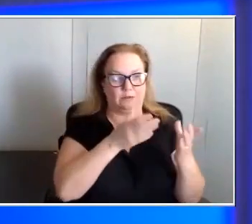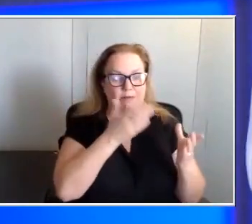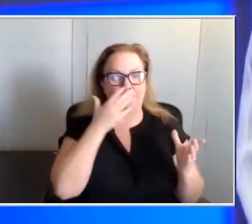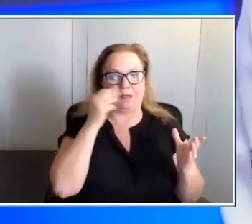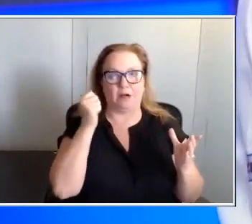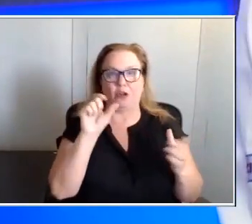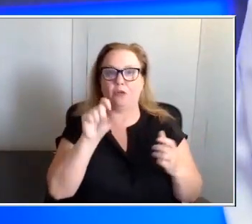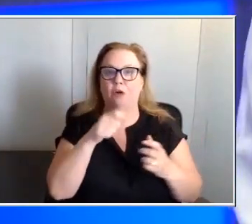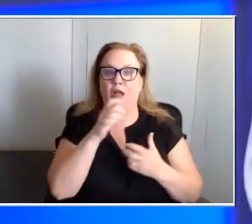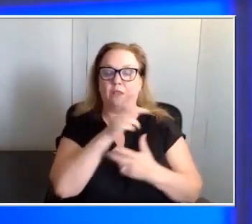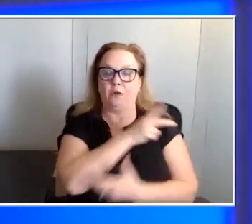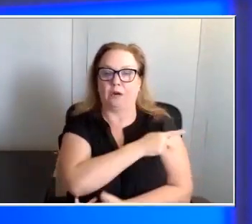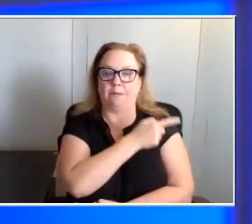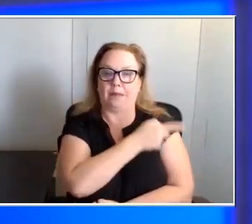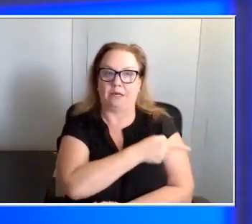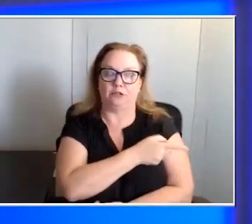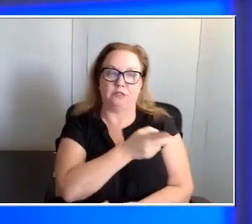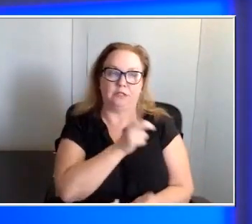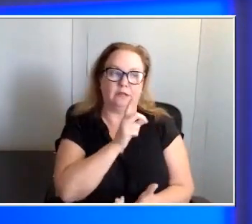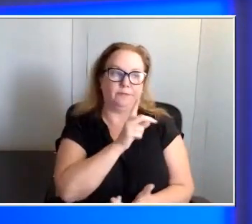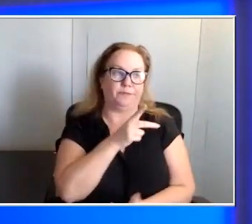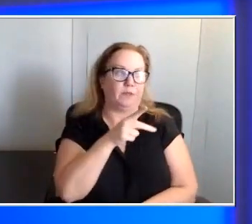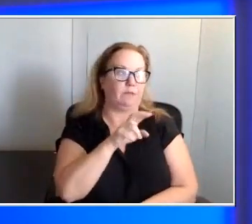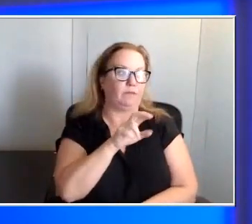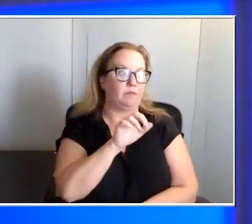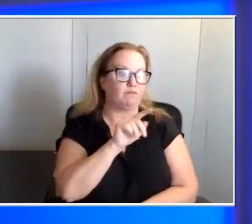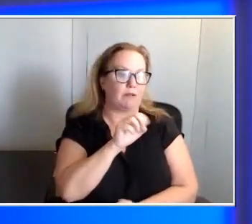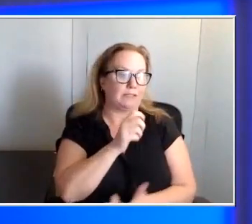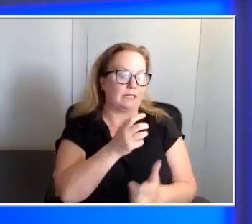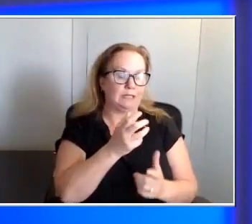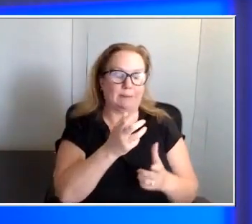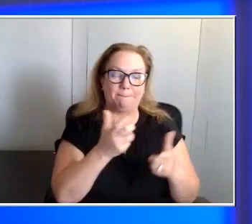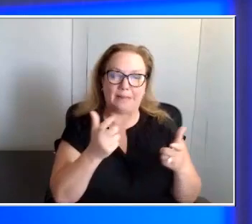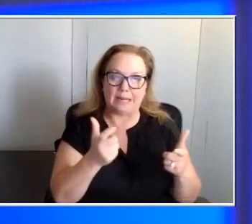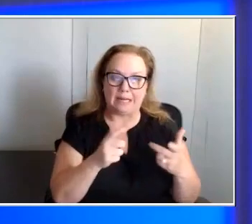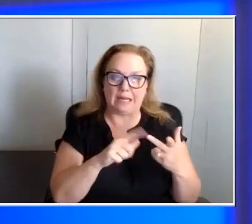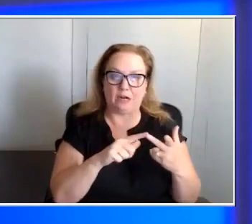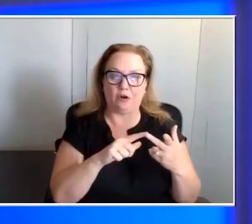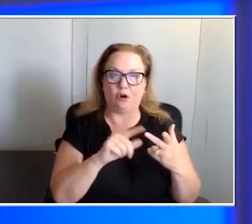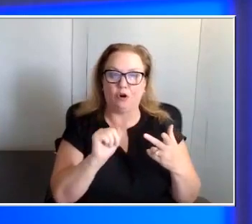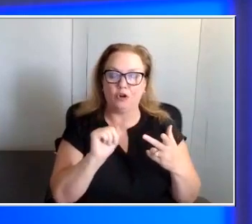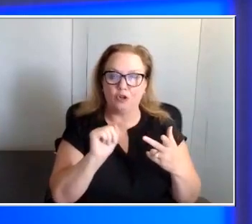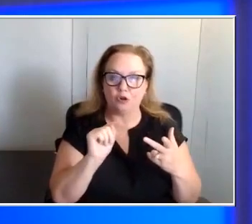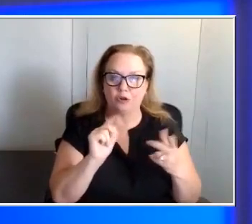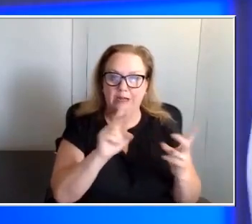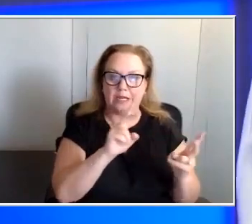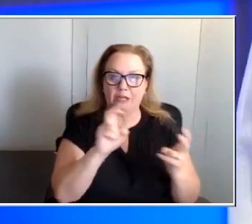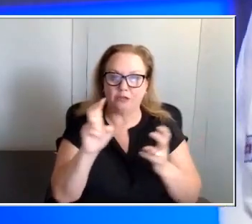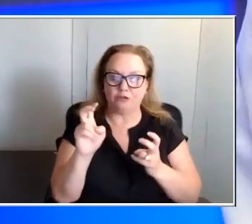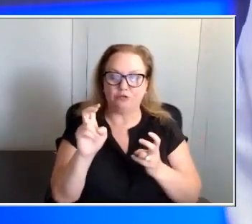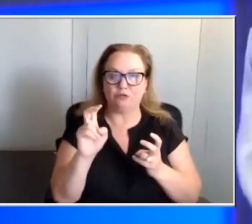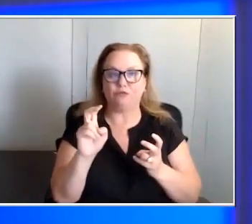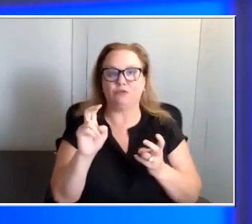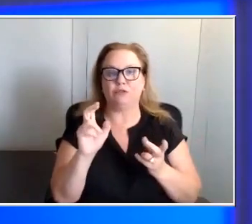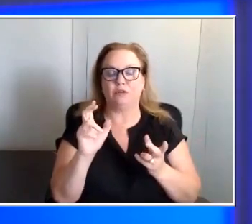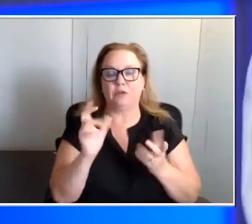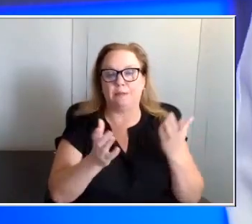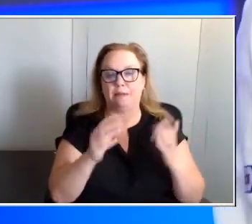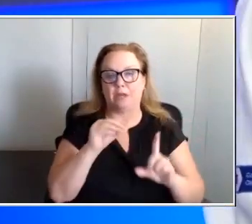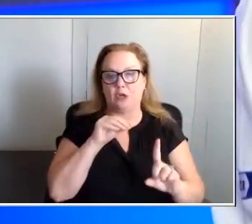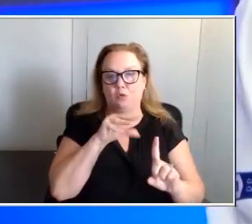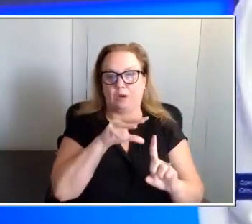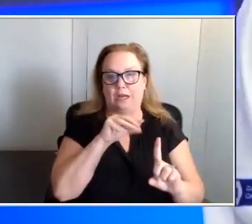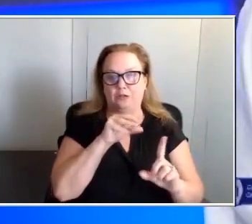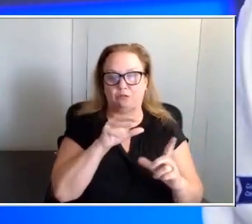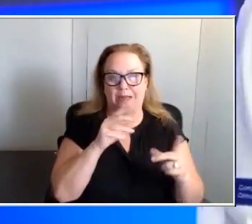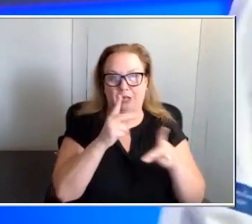patients where, if the prostate's really big or they have a lot of urinary issues at the beginning, maybe radiation will exacerbate that. So